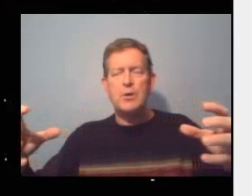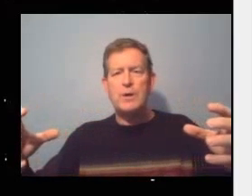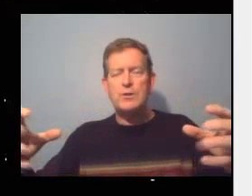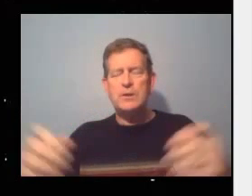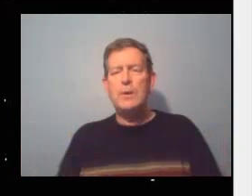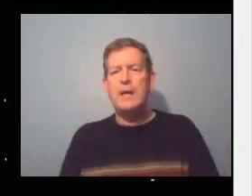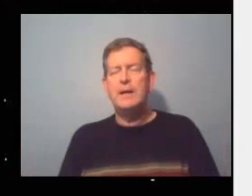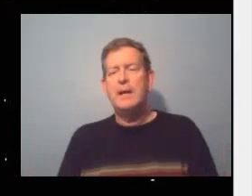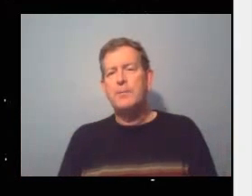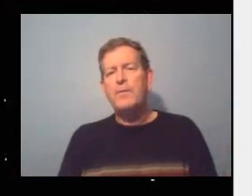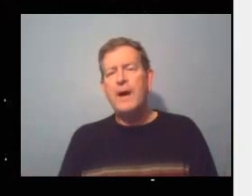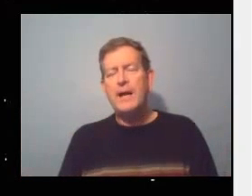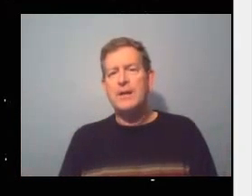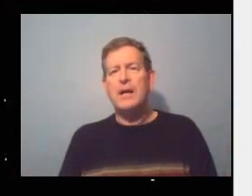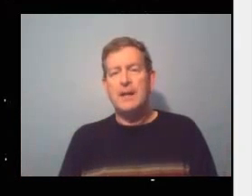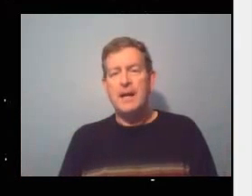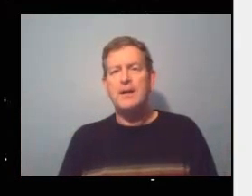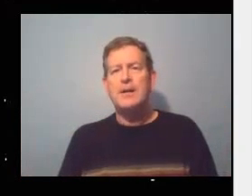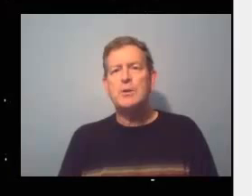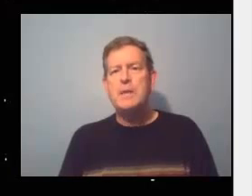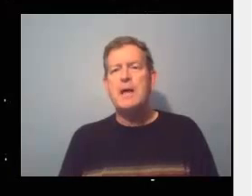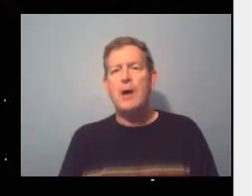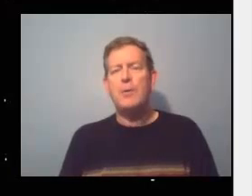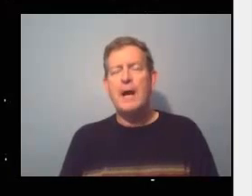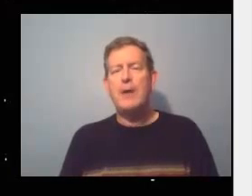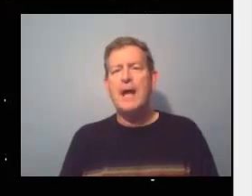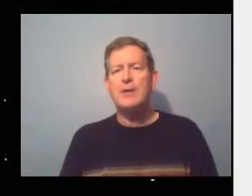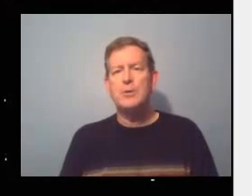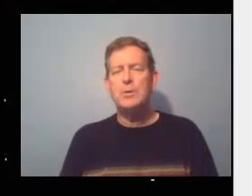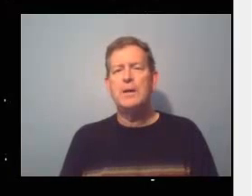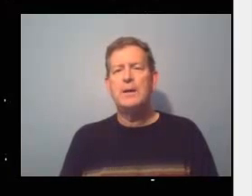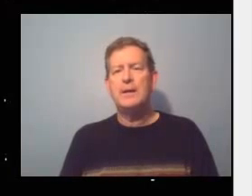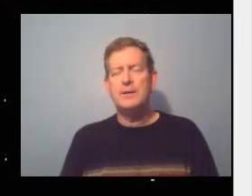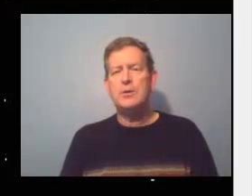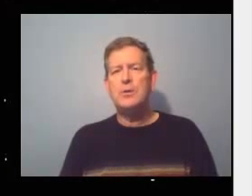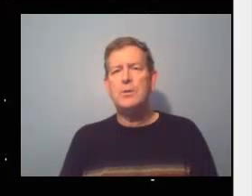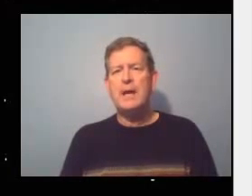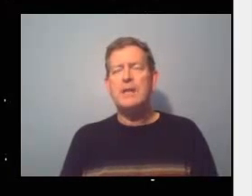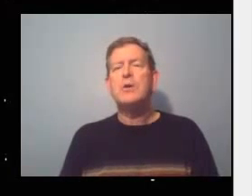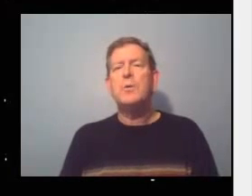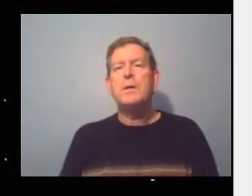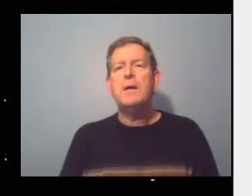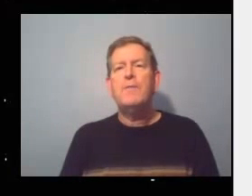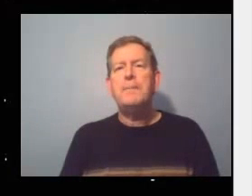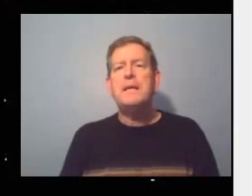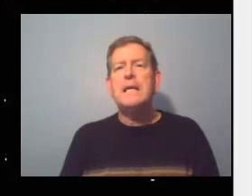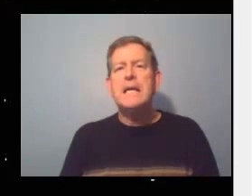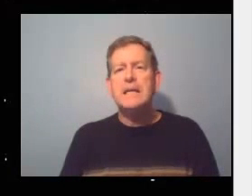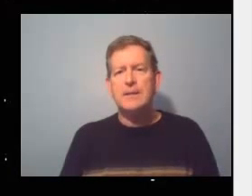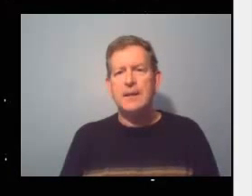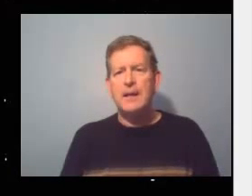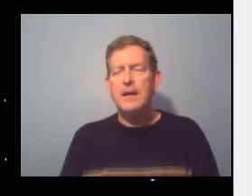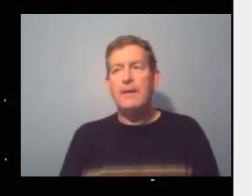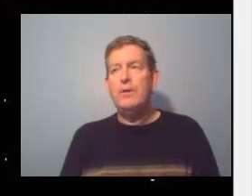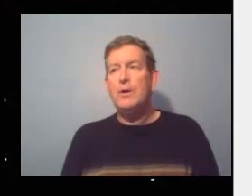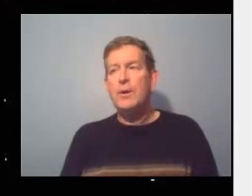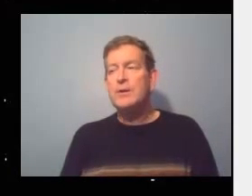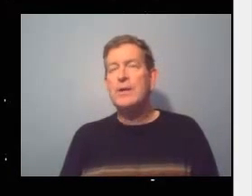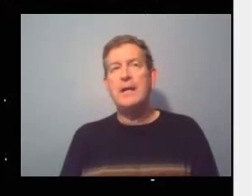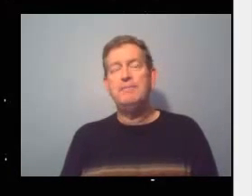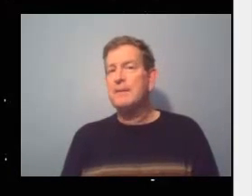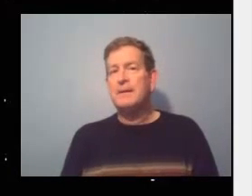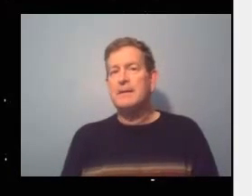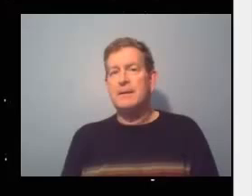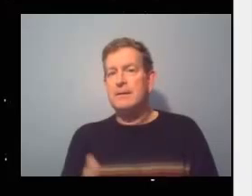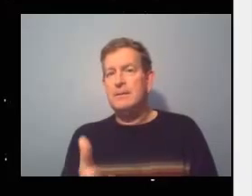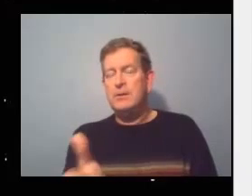responses to the questions that ULAT provides. And again, speak out loud as you do that. And don't give up easily. If you don't want